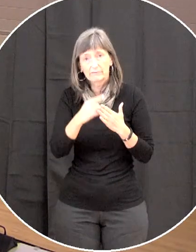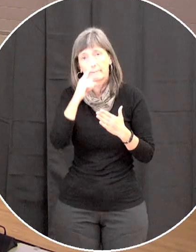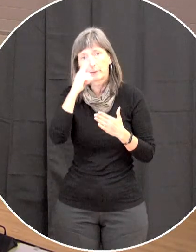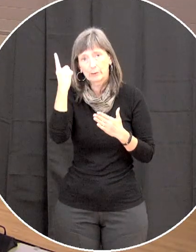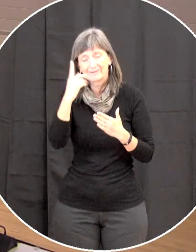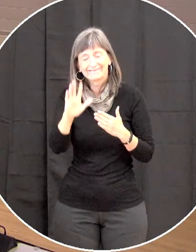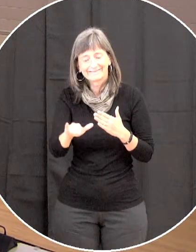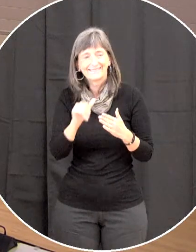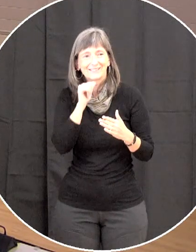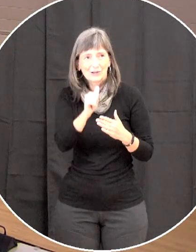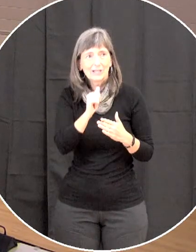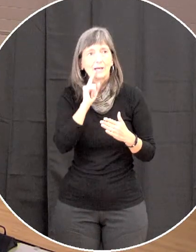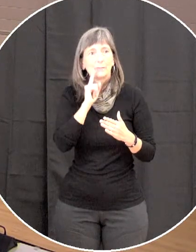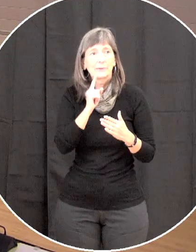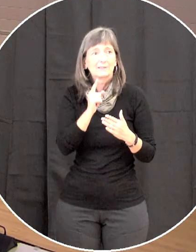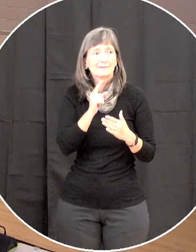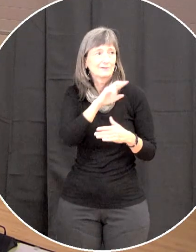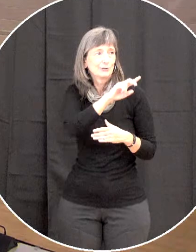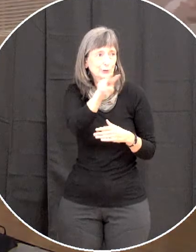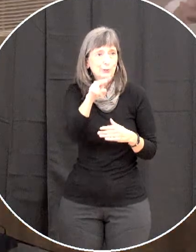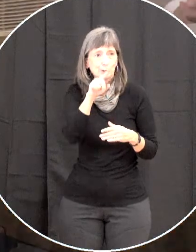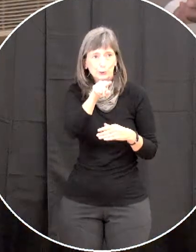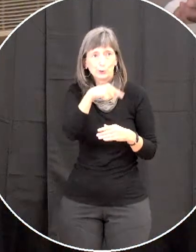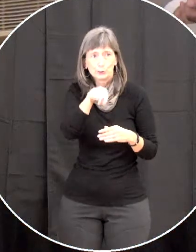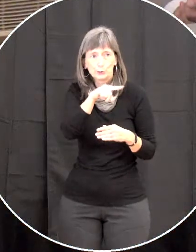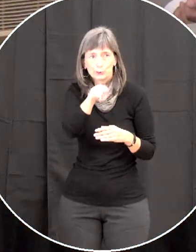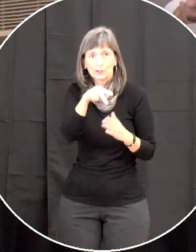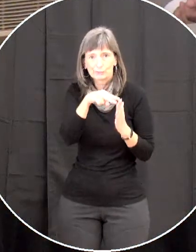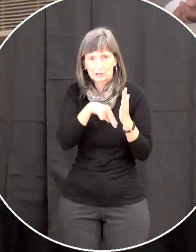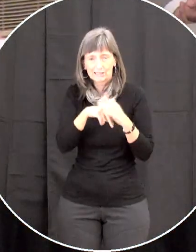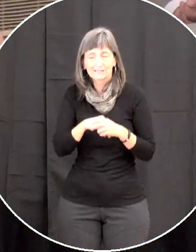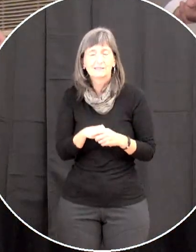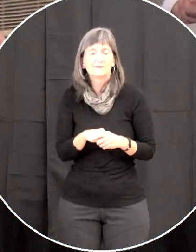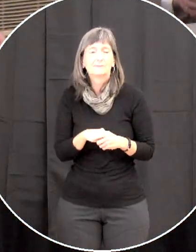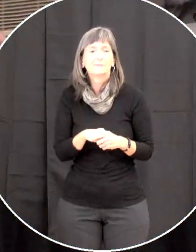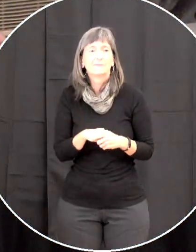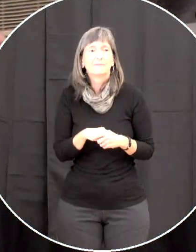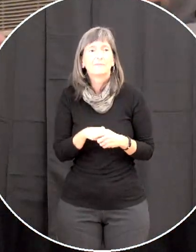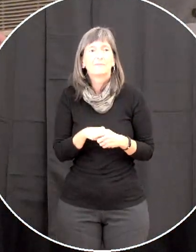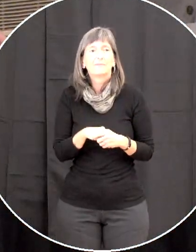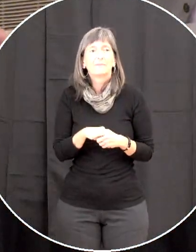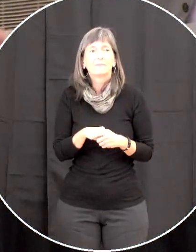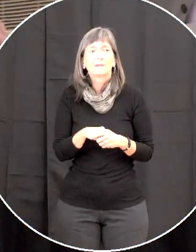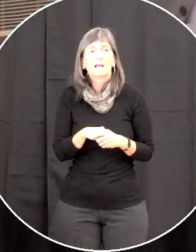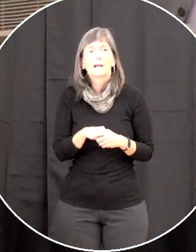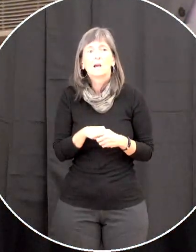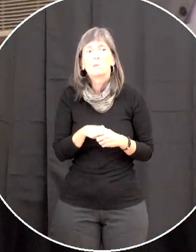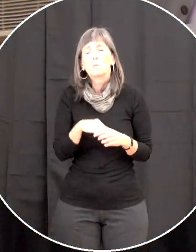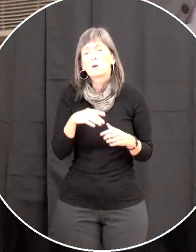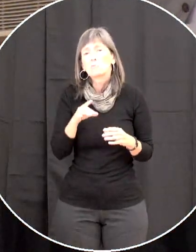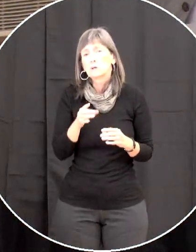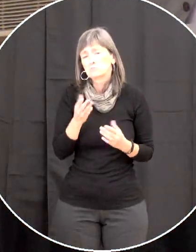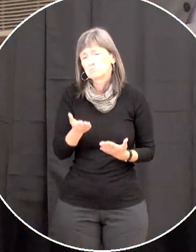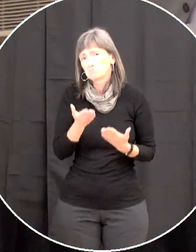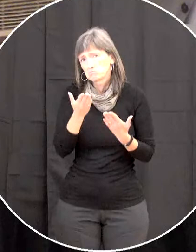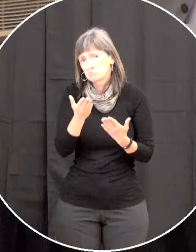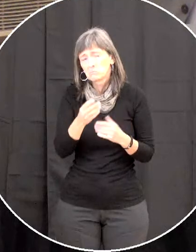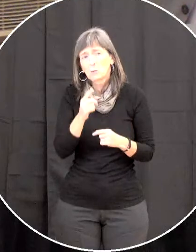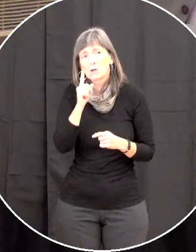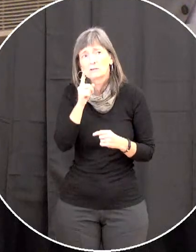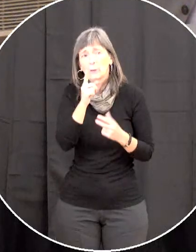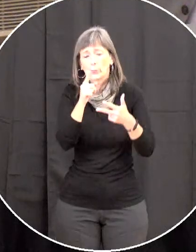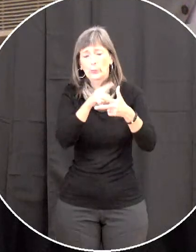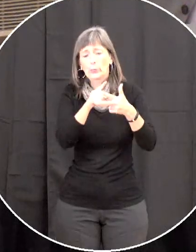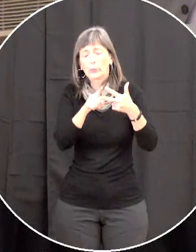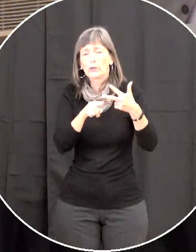through the minutes because everybody else here can read as well as I can or better. I just wanted to mention 3